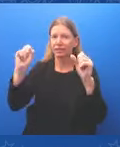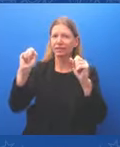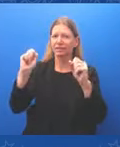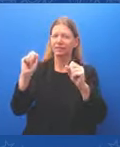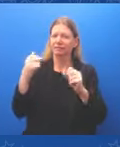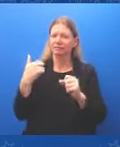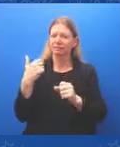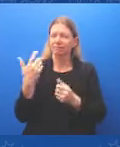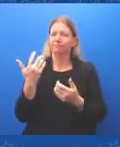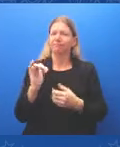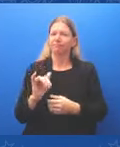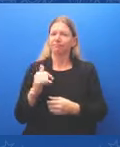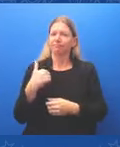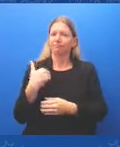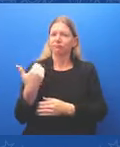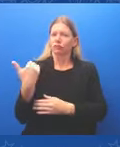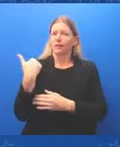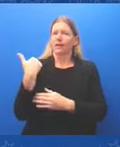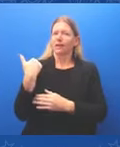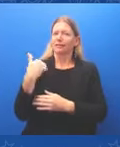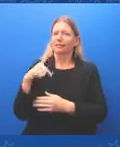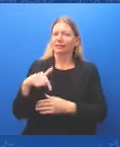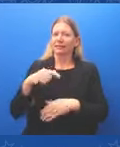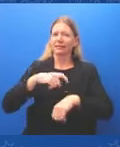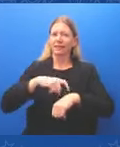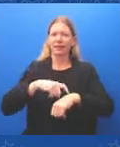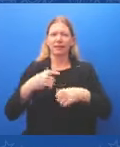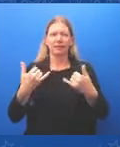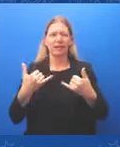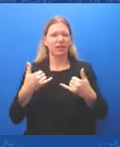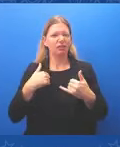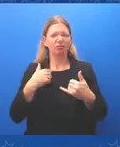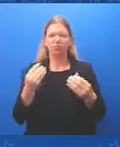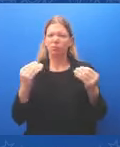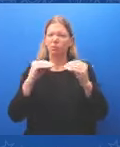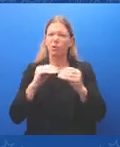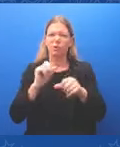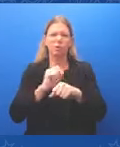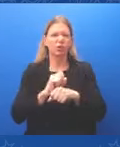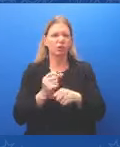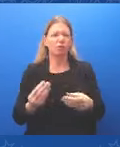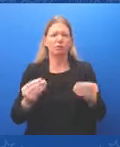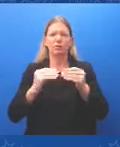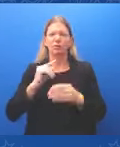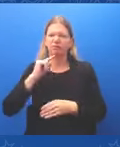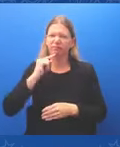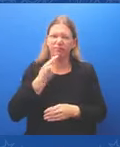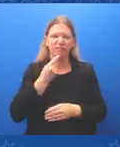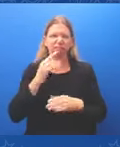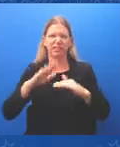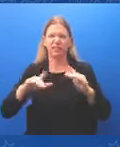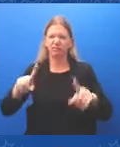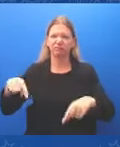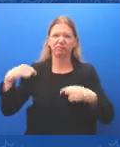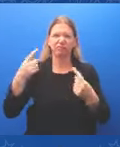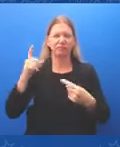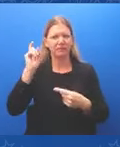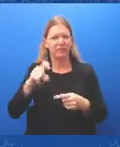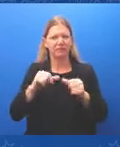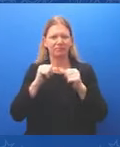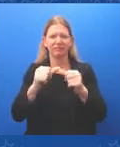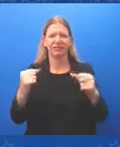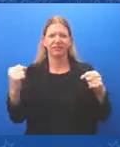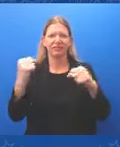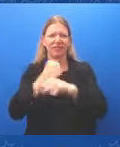we must continue to fight. We feel the same urgency that I know you feel, Mr. President, that was felt by those lawyers and President